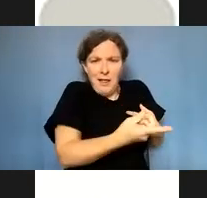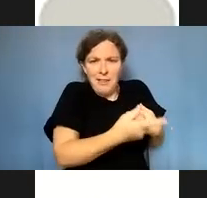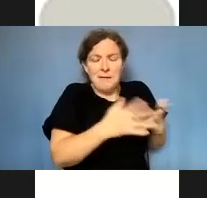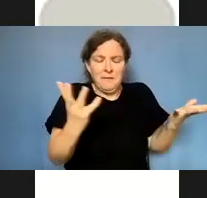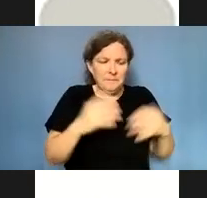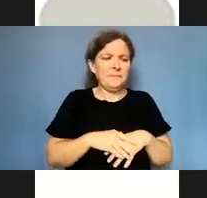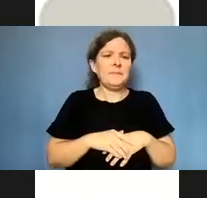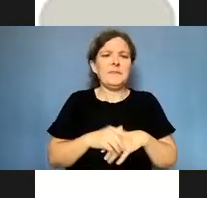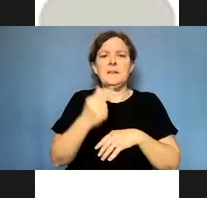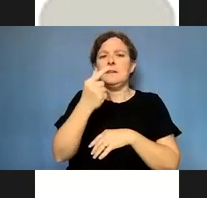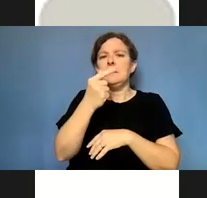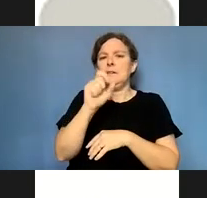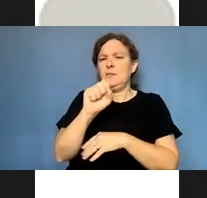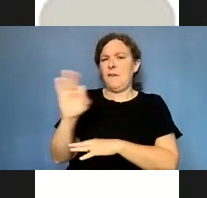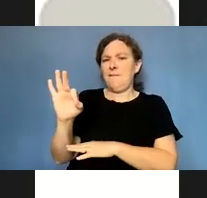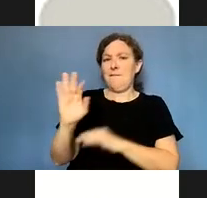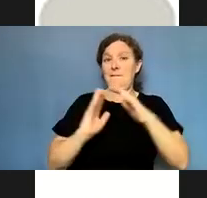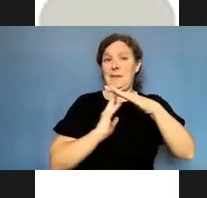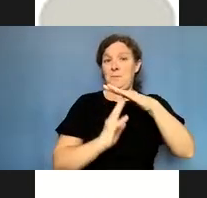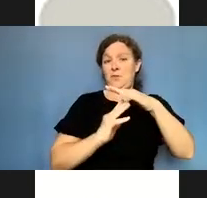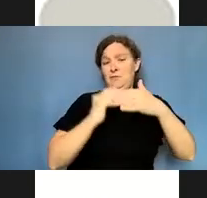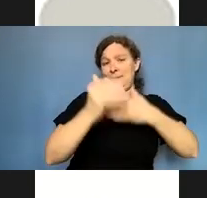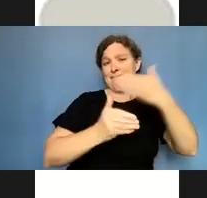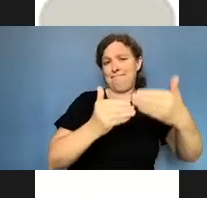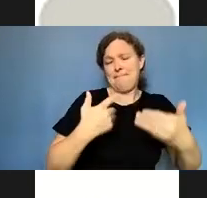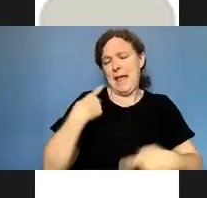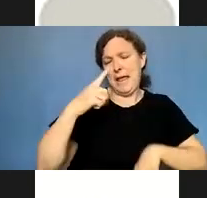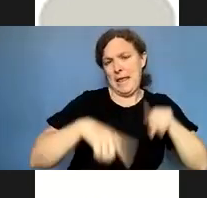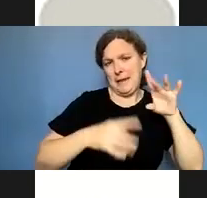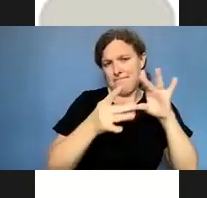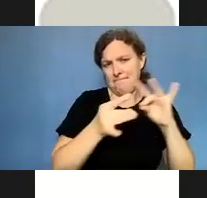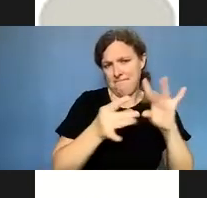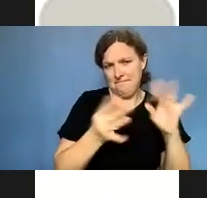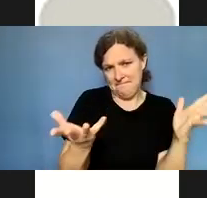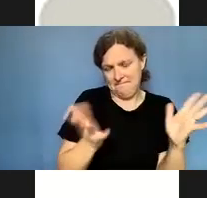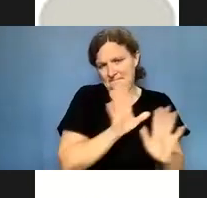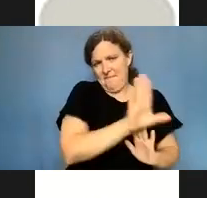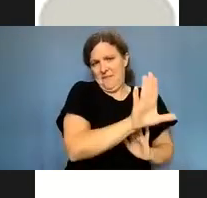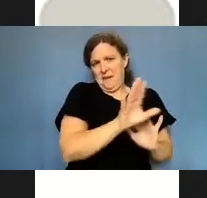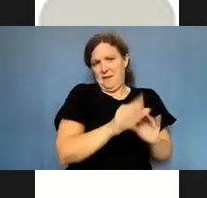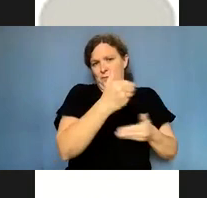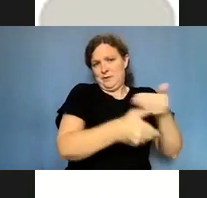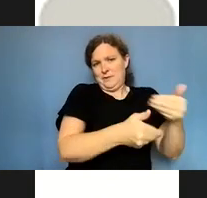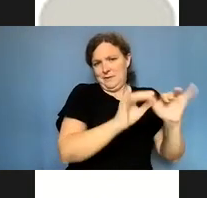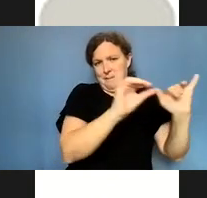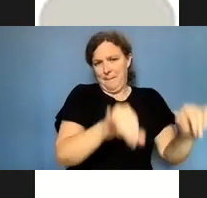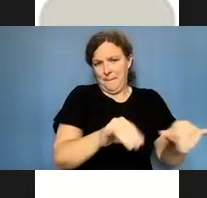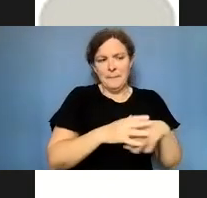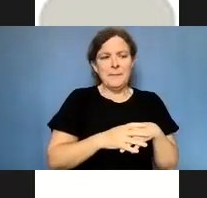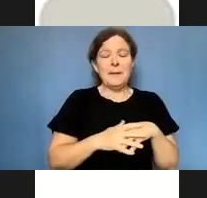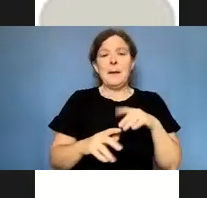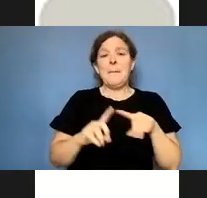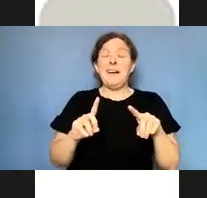speak to the immigration process, but I will just say 2 things to that. One is no